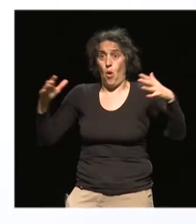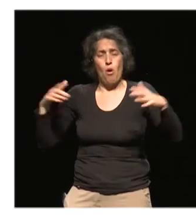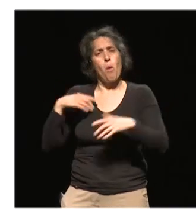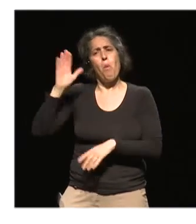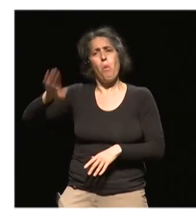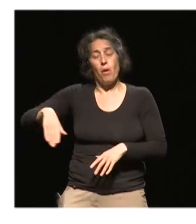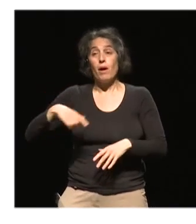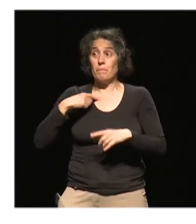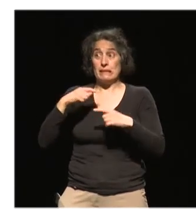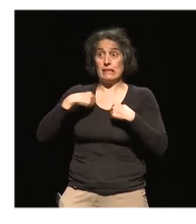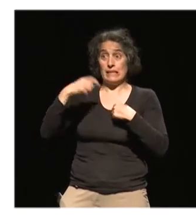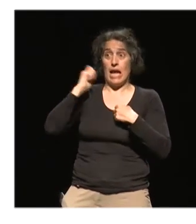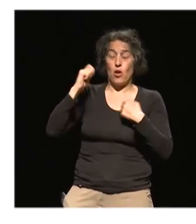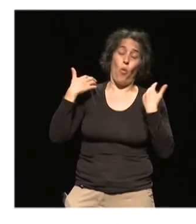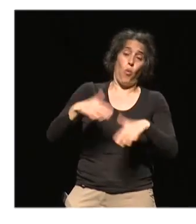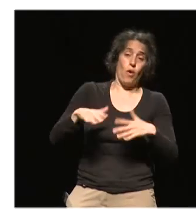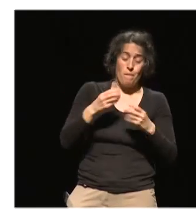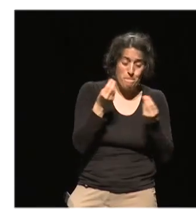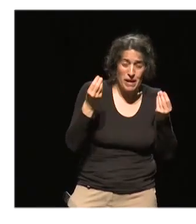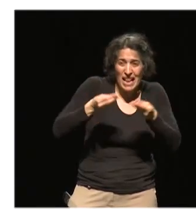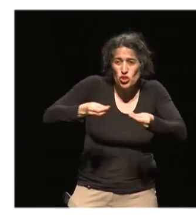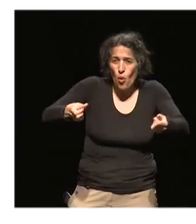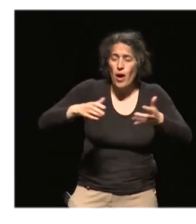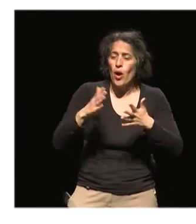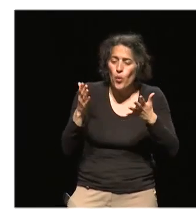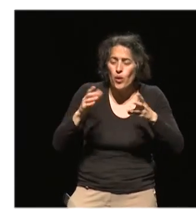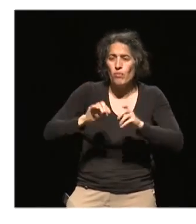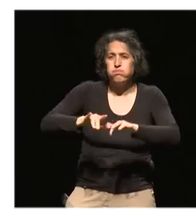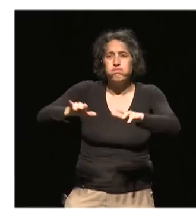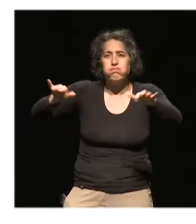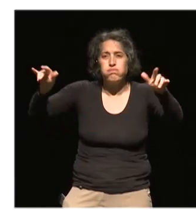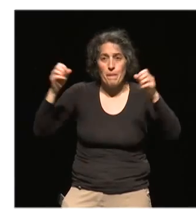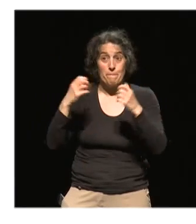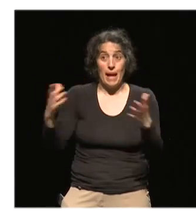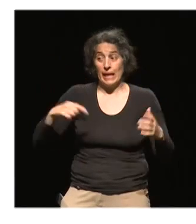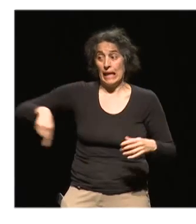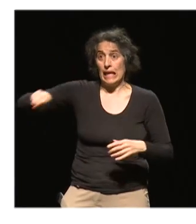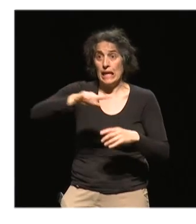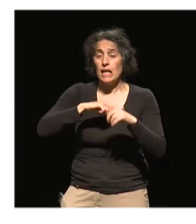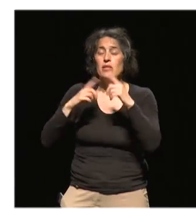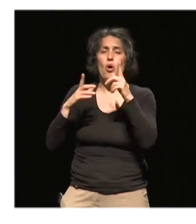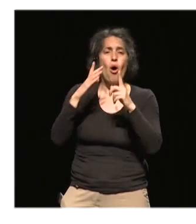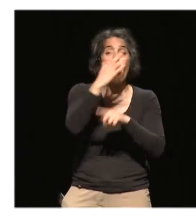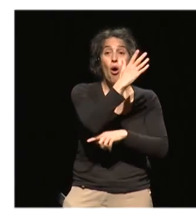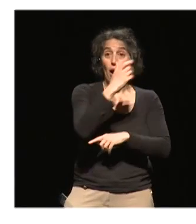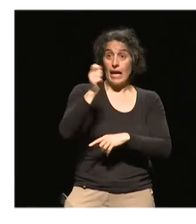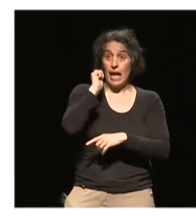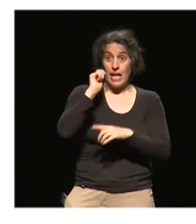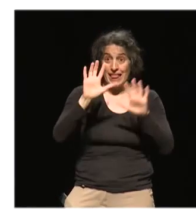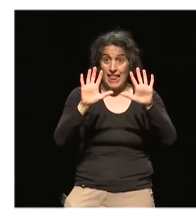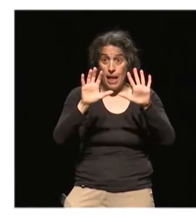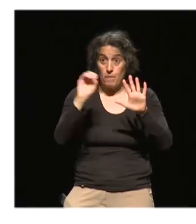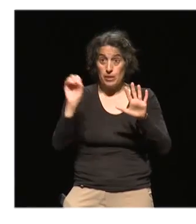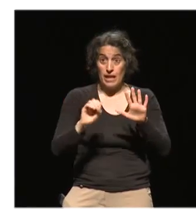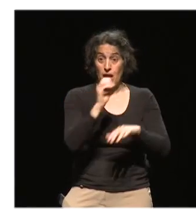and semi-arid. And therefore, we are only talking about taking 10% for forest cover from the 80% that is not arid